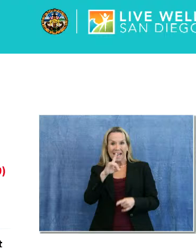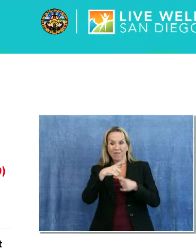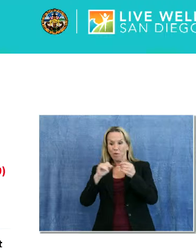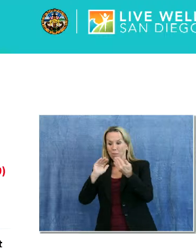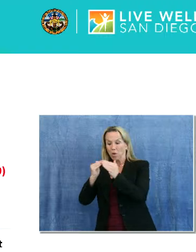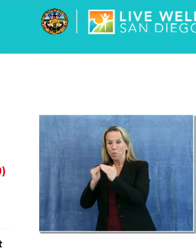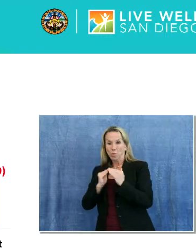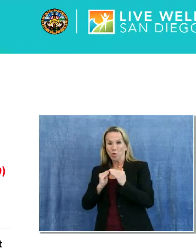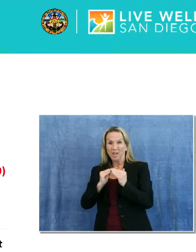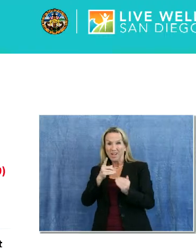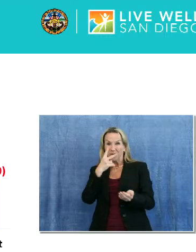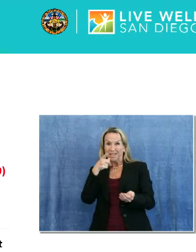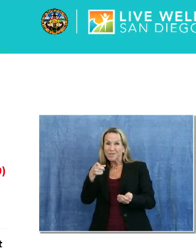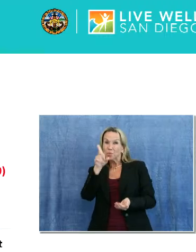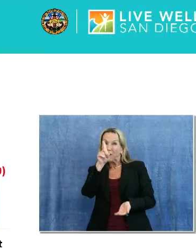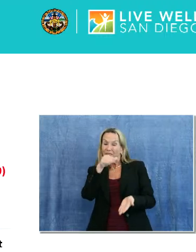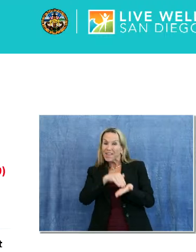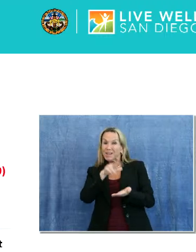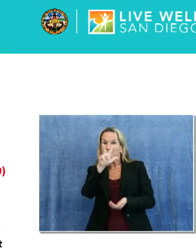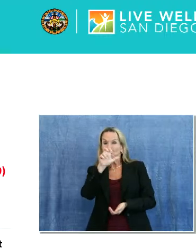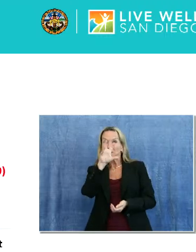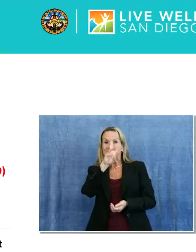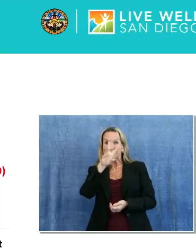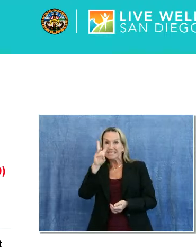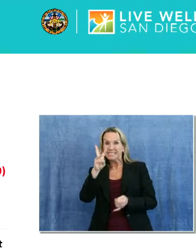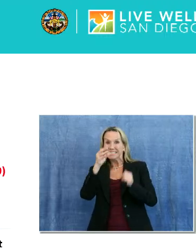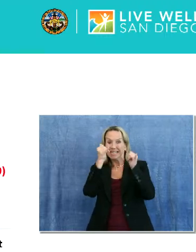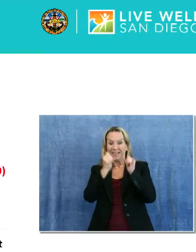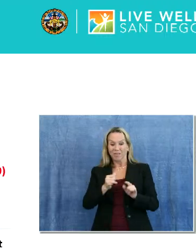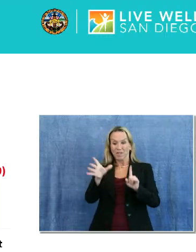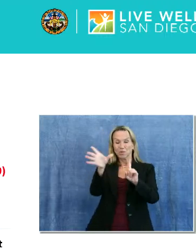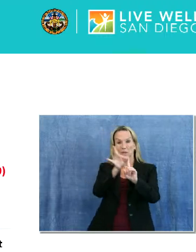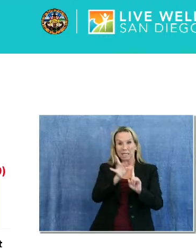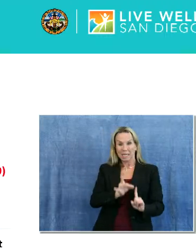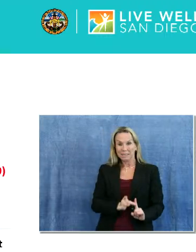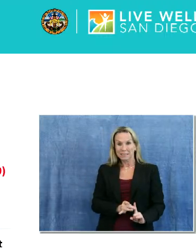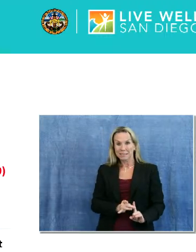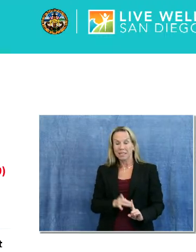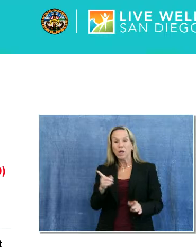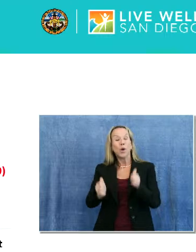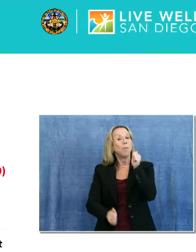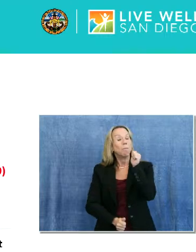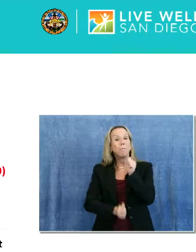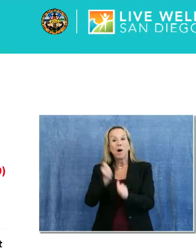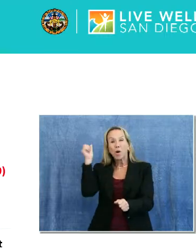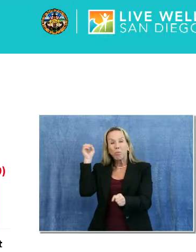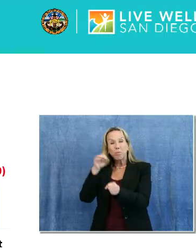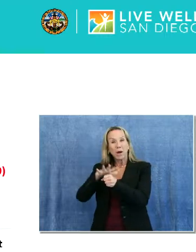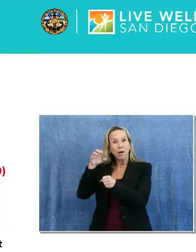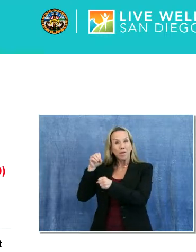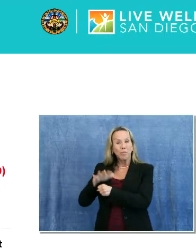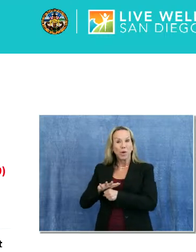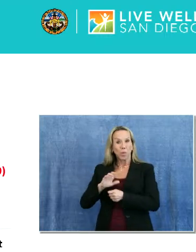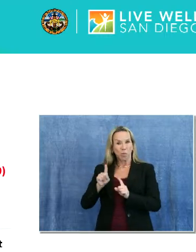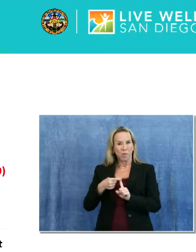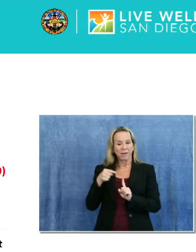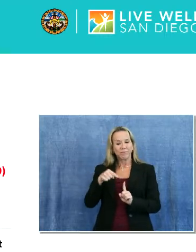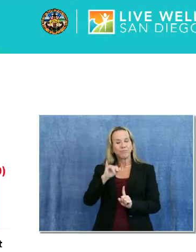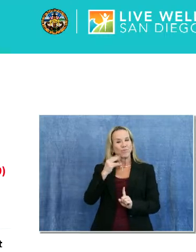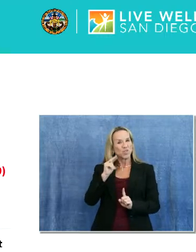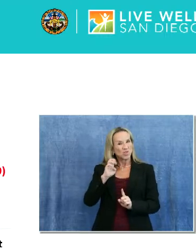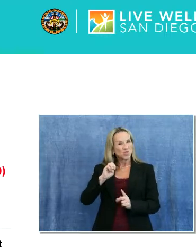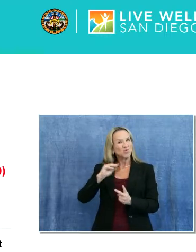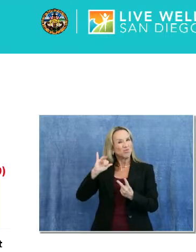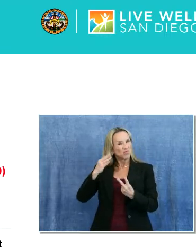represent 1,366 cases, with the largest number of community outbreaks occurring in June and